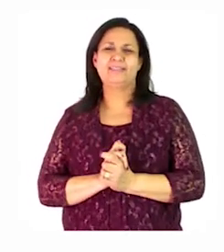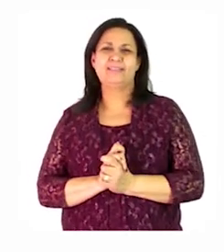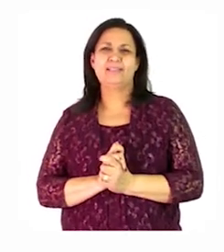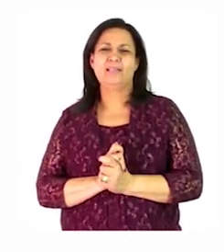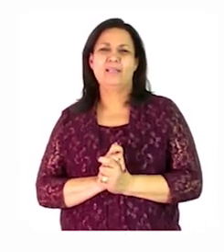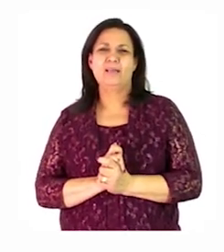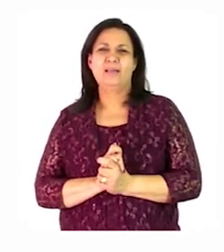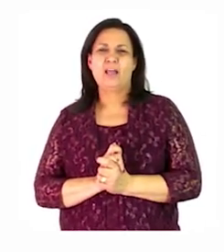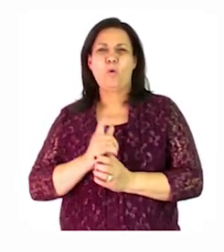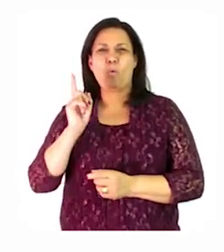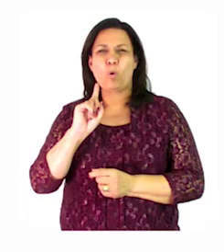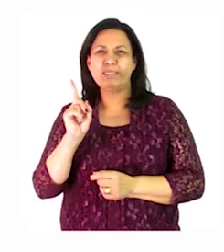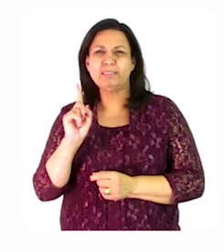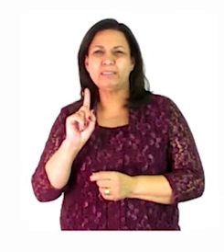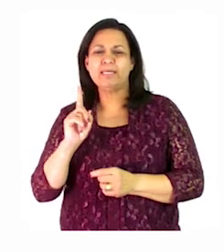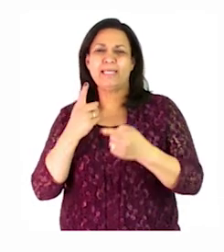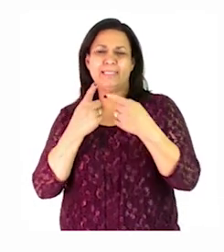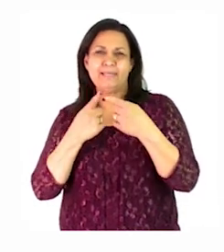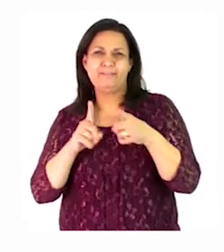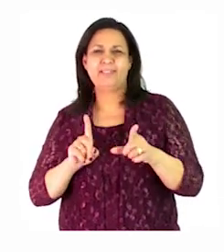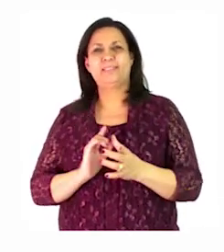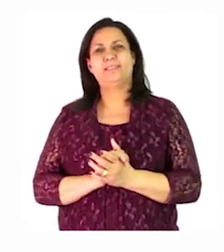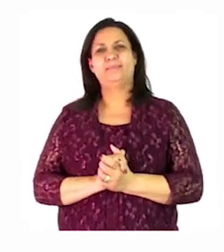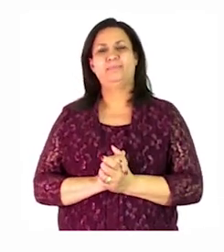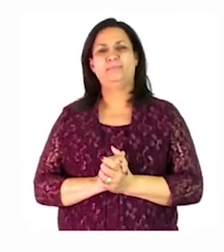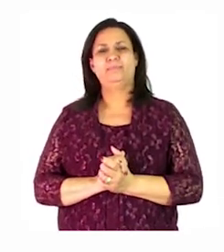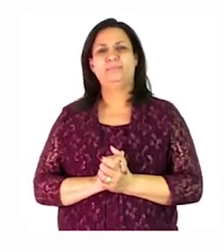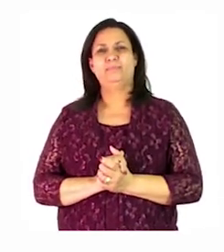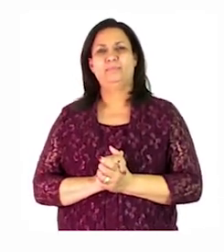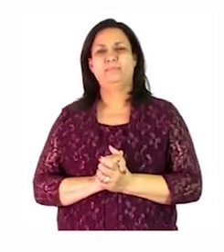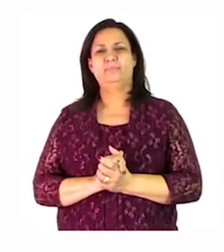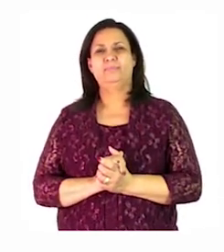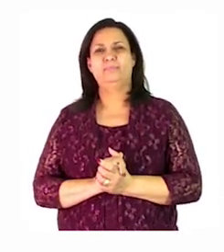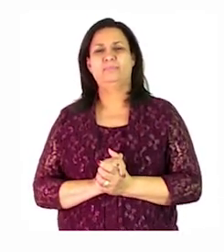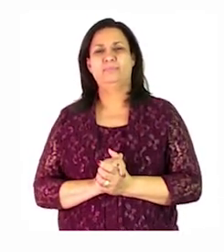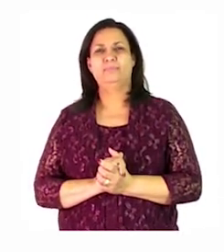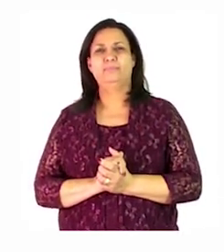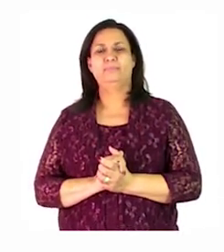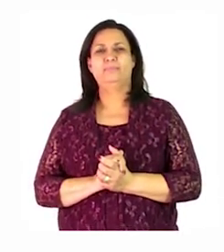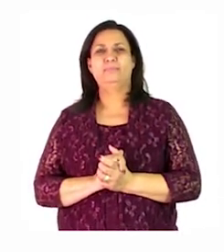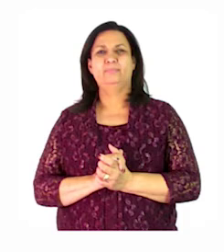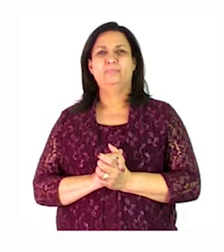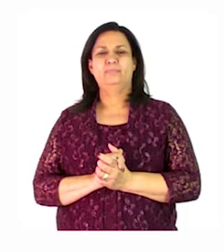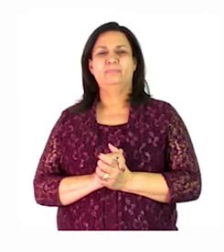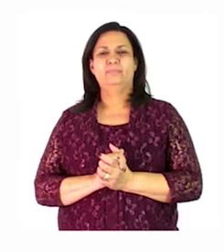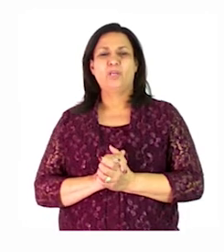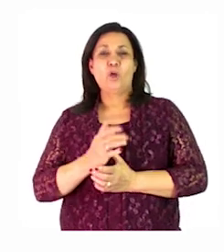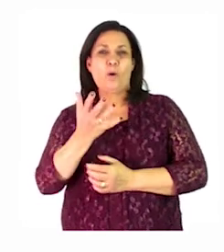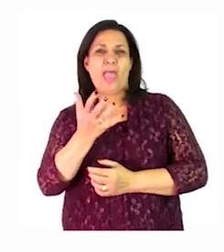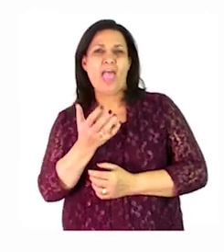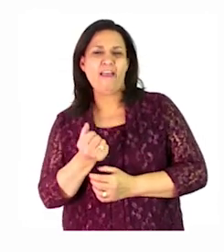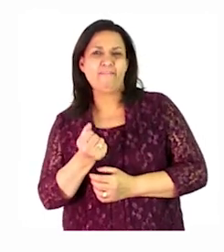What are the differences? It means what is not the same. We have